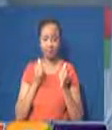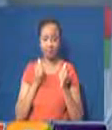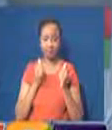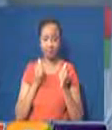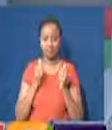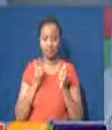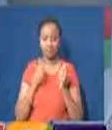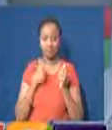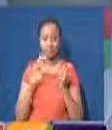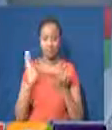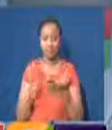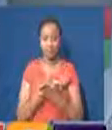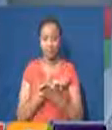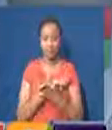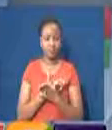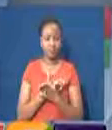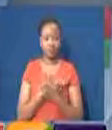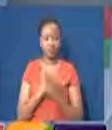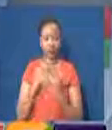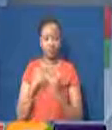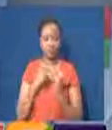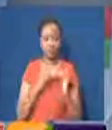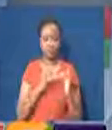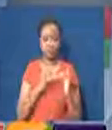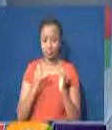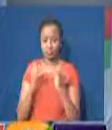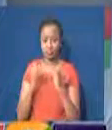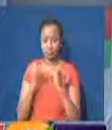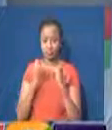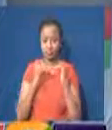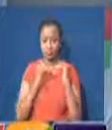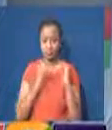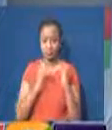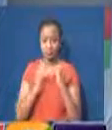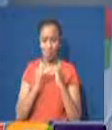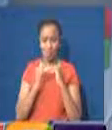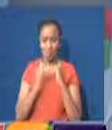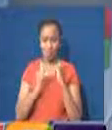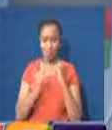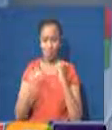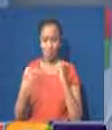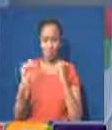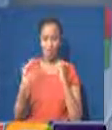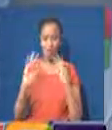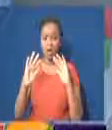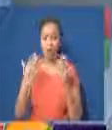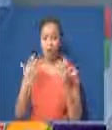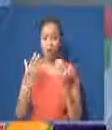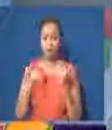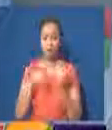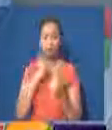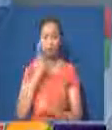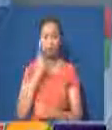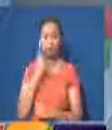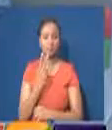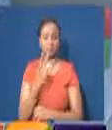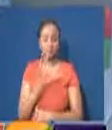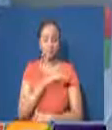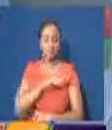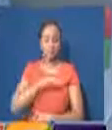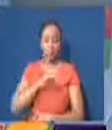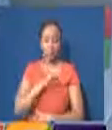said. We are rationalizing. One of the ways we are doing this is looking at some learning areas which have